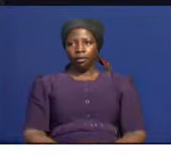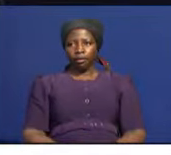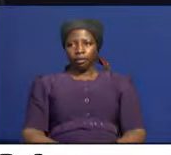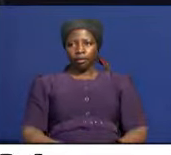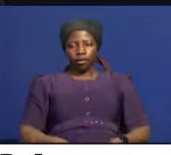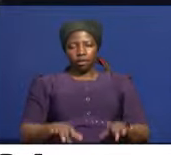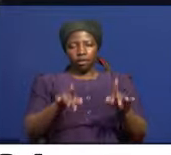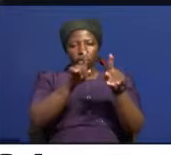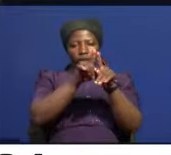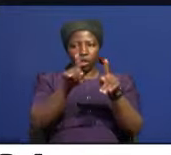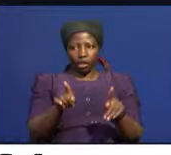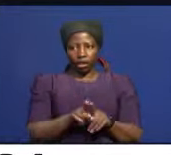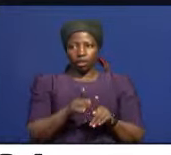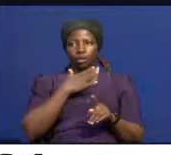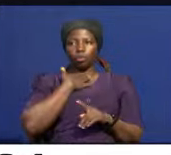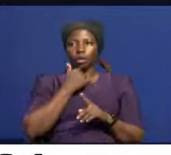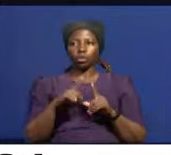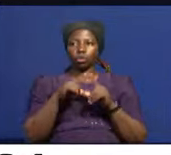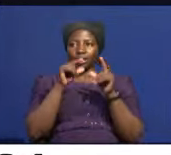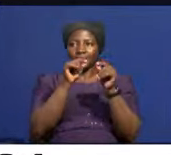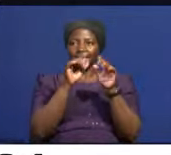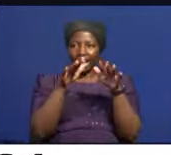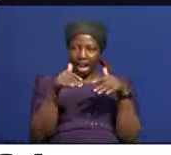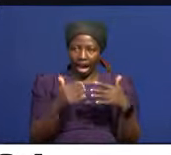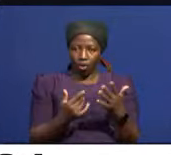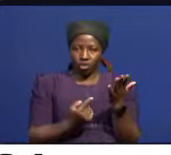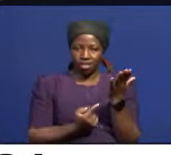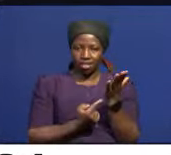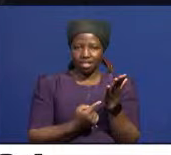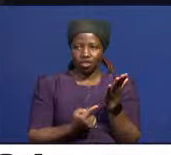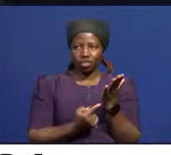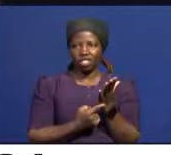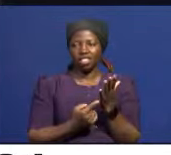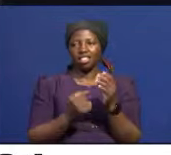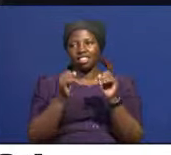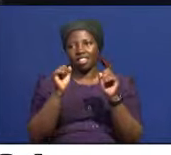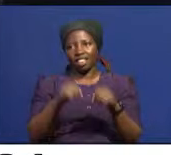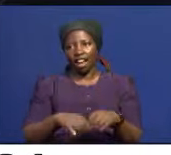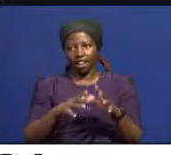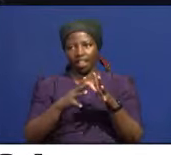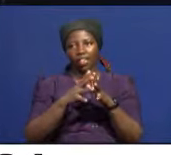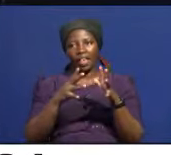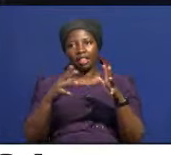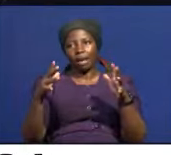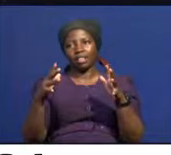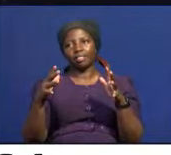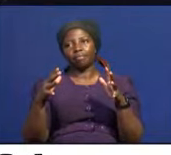Let me also say how technology can expand